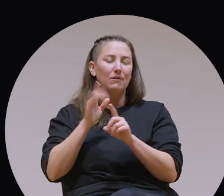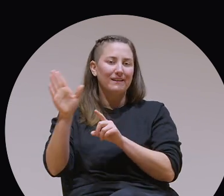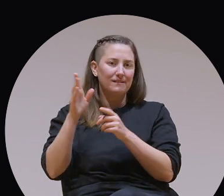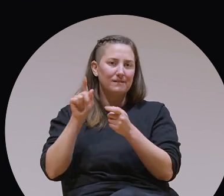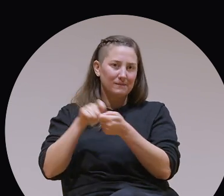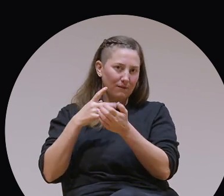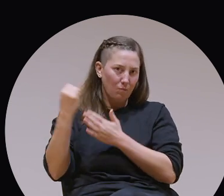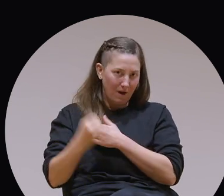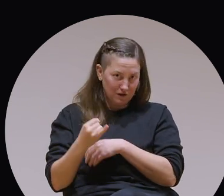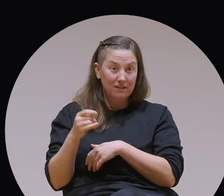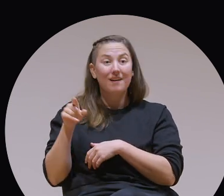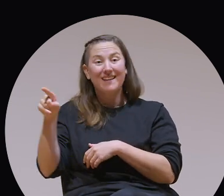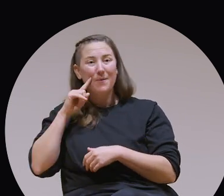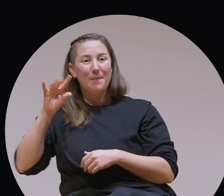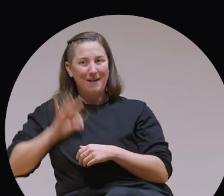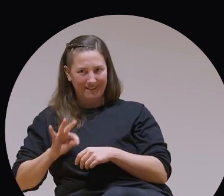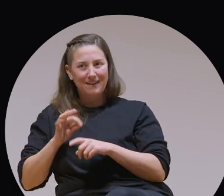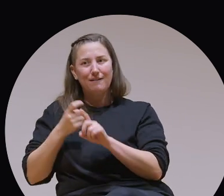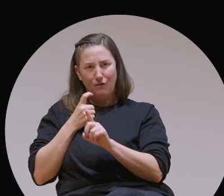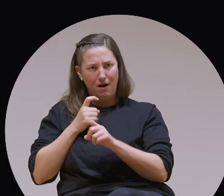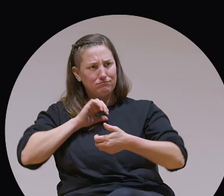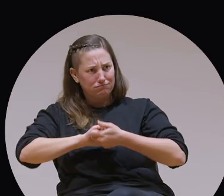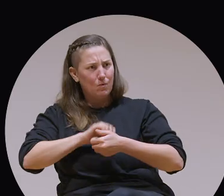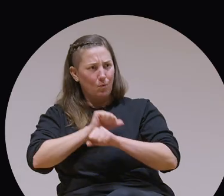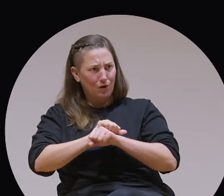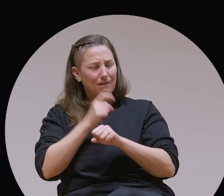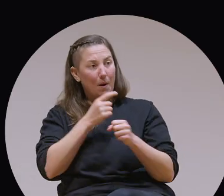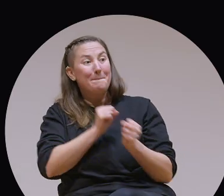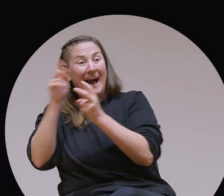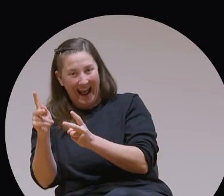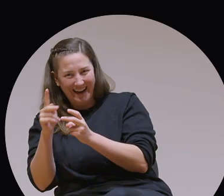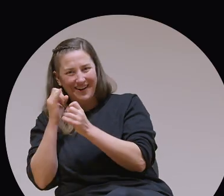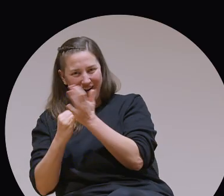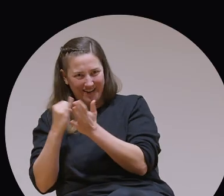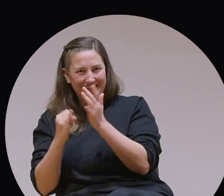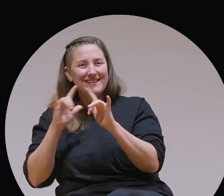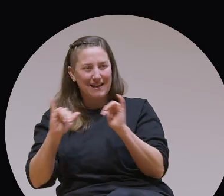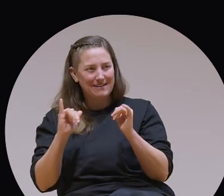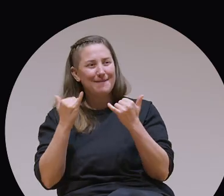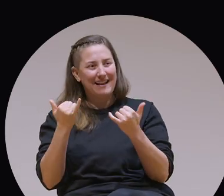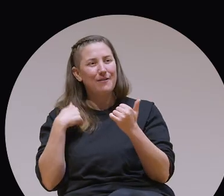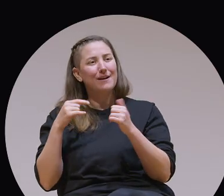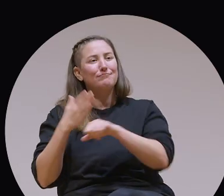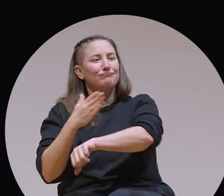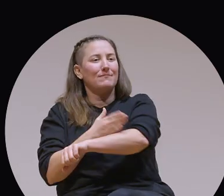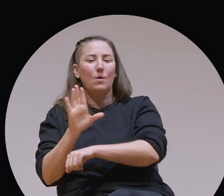basically the Greek people are benefiting not only from the return of these pieces, but also the understanding of their own collections.